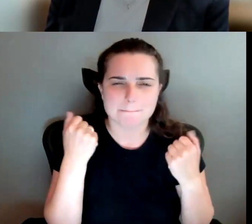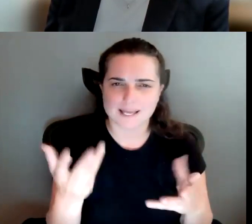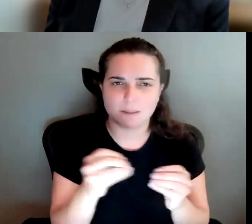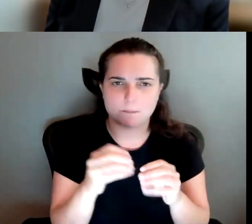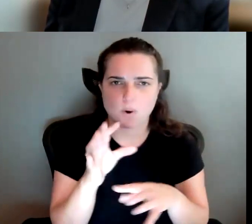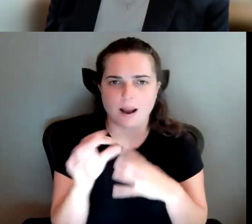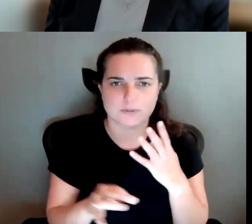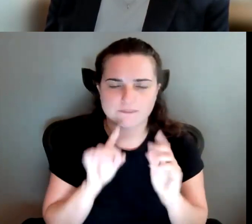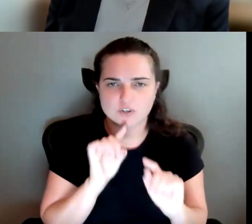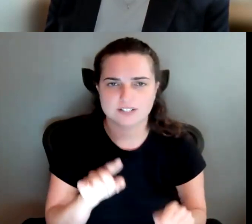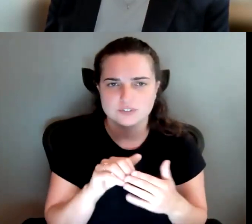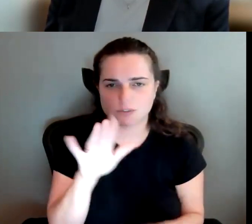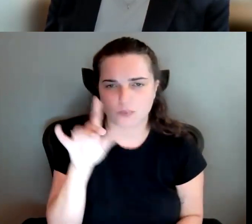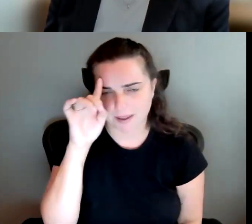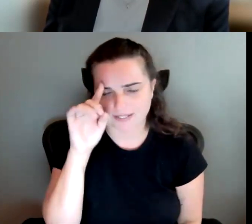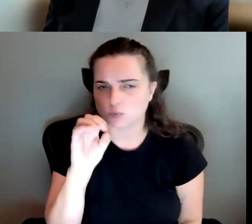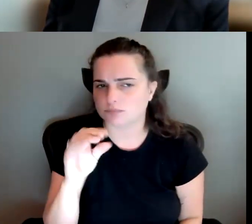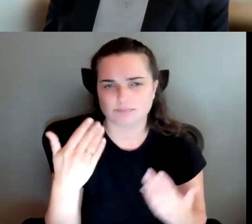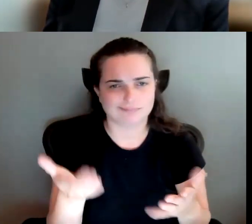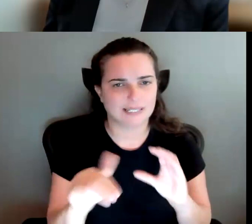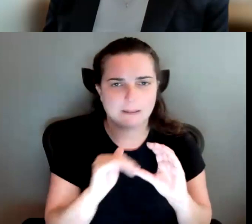in your minds.